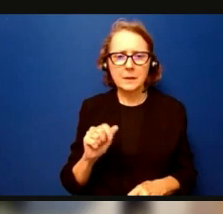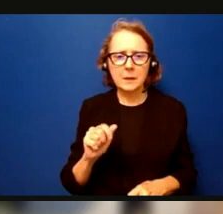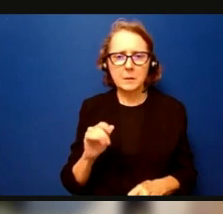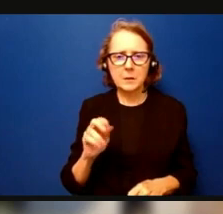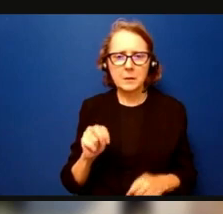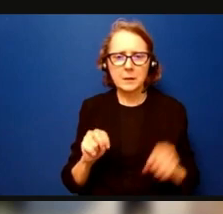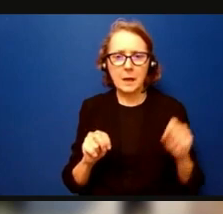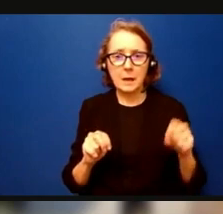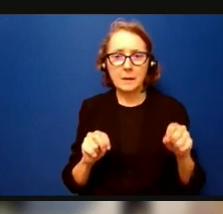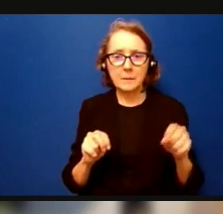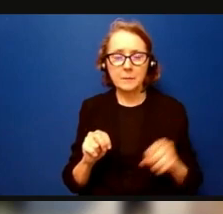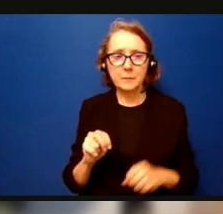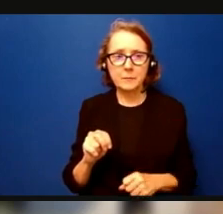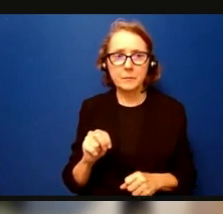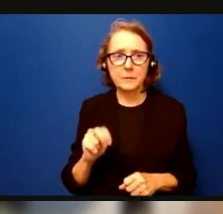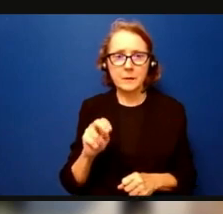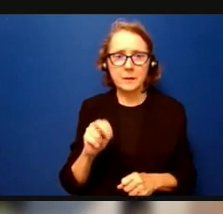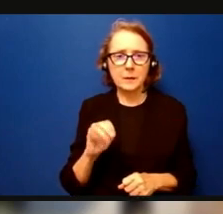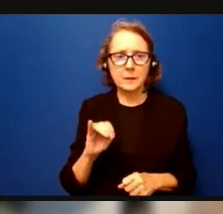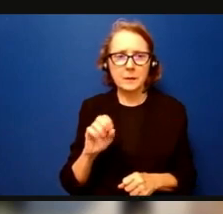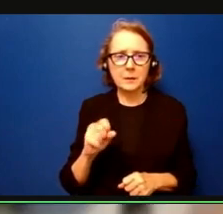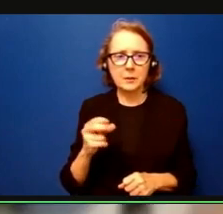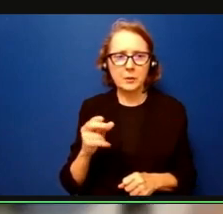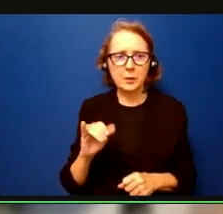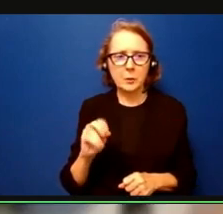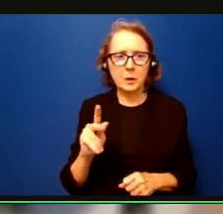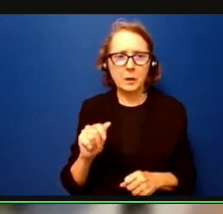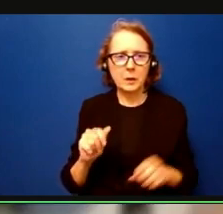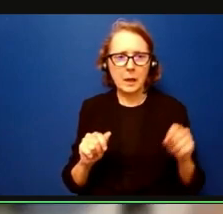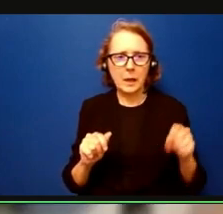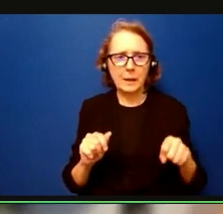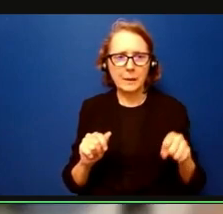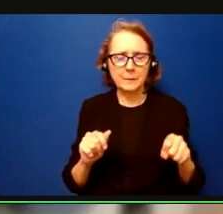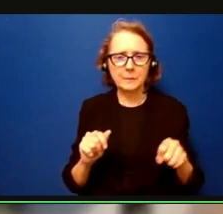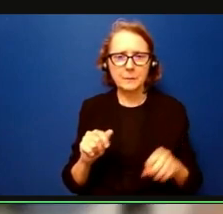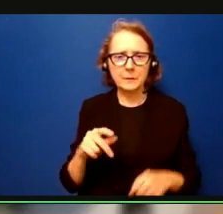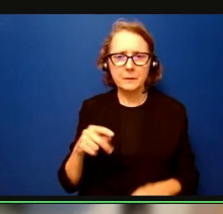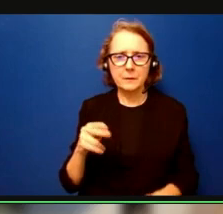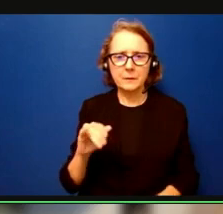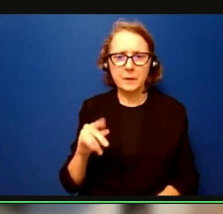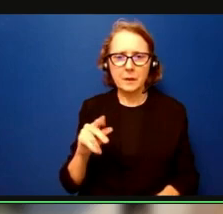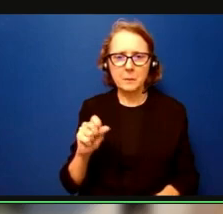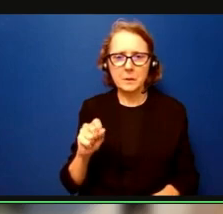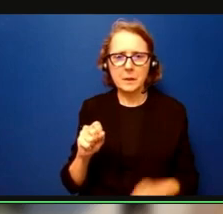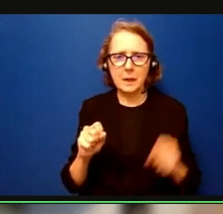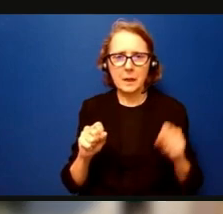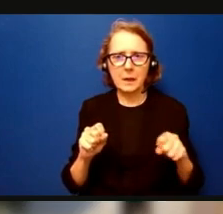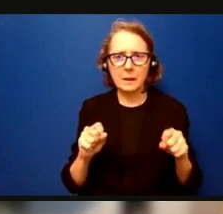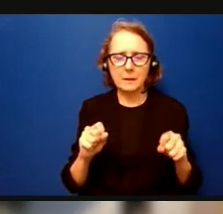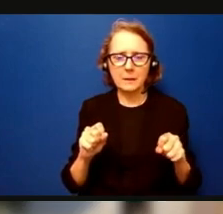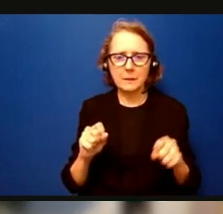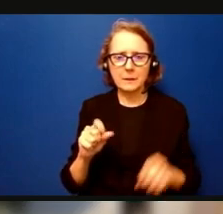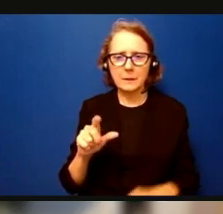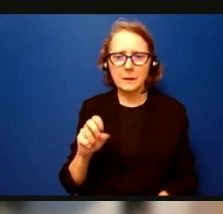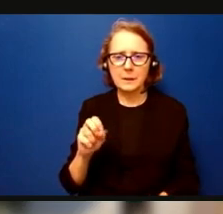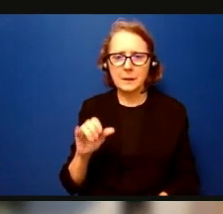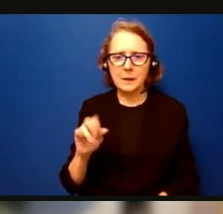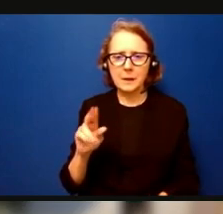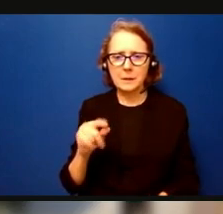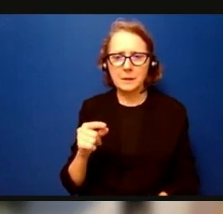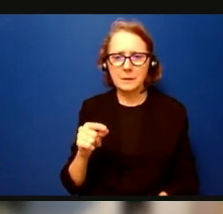Aye. Councilor Nishioka? Aye. Councilor Phillips? Aye. Councilor Leung?